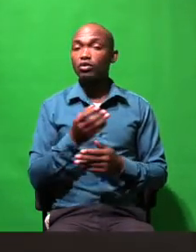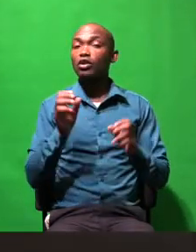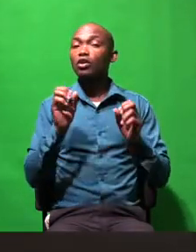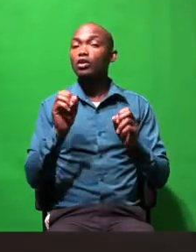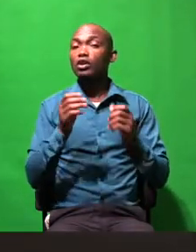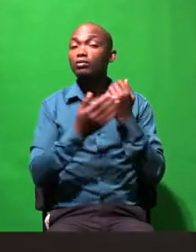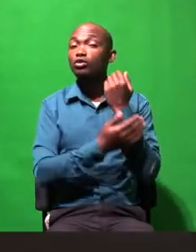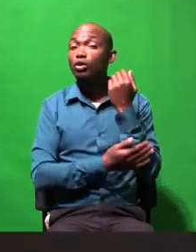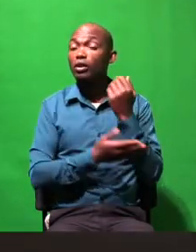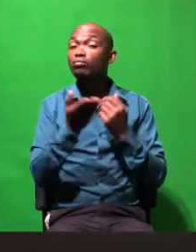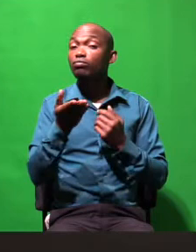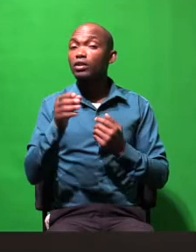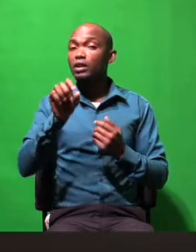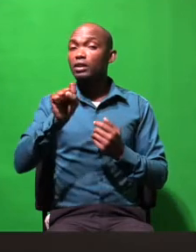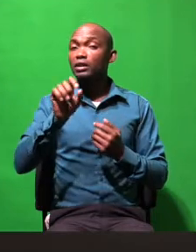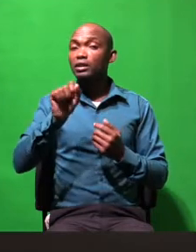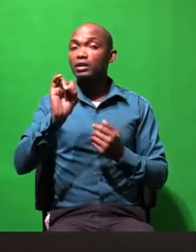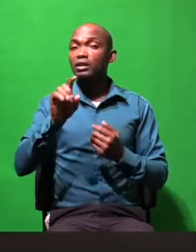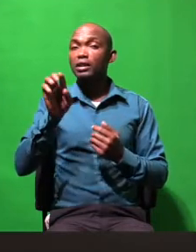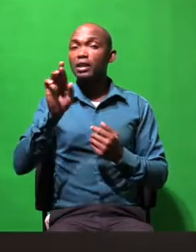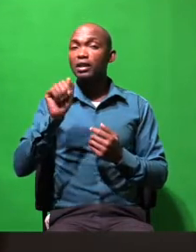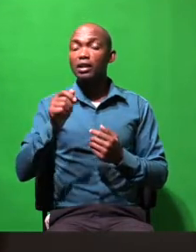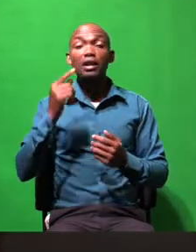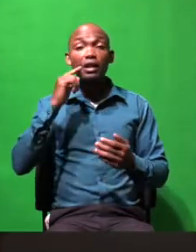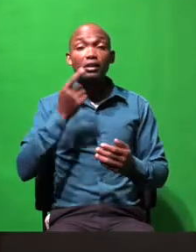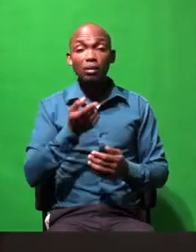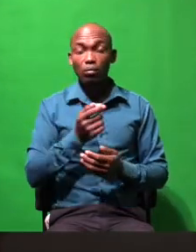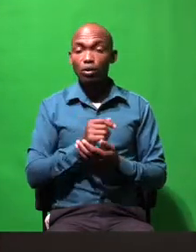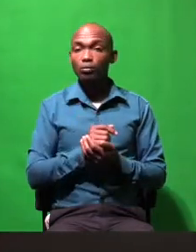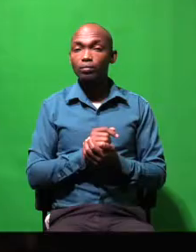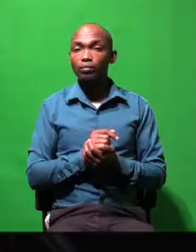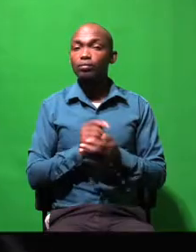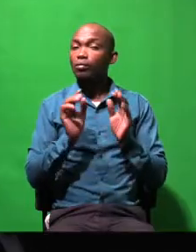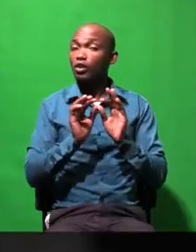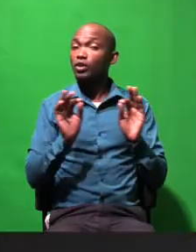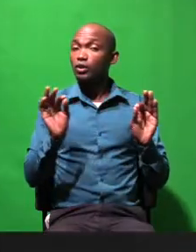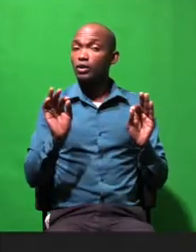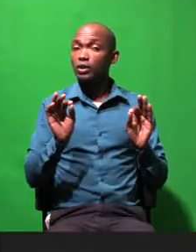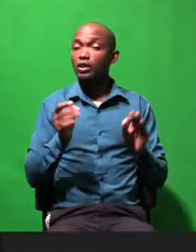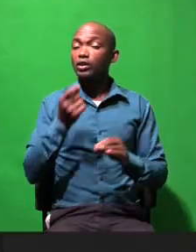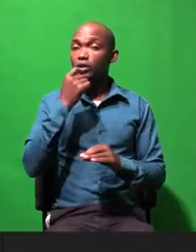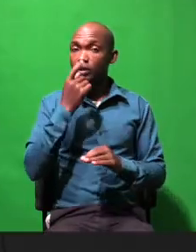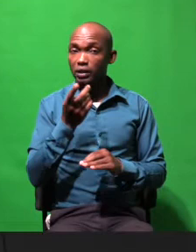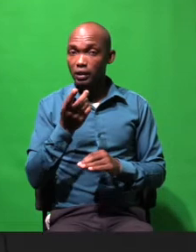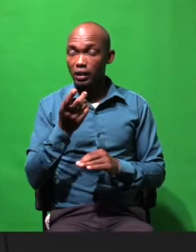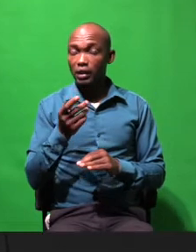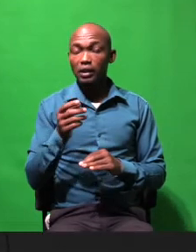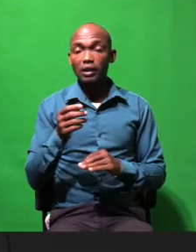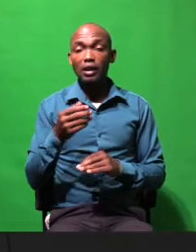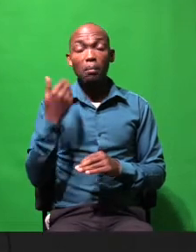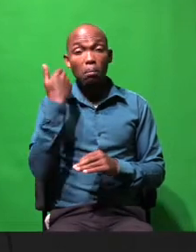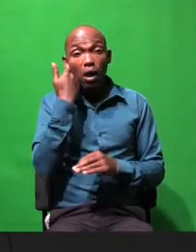Sorry, Syra, can you try, please? Example. Good. You say